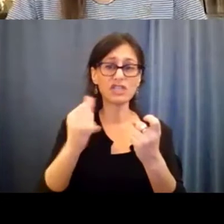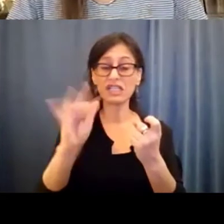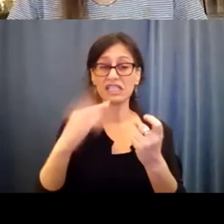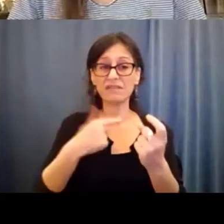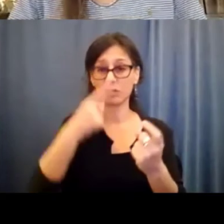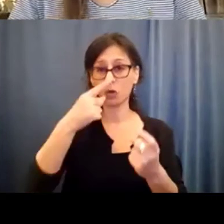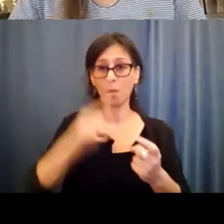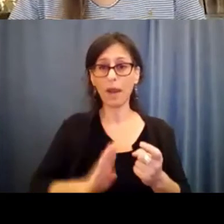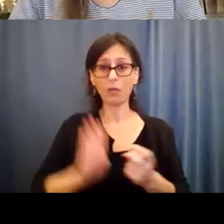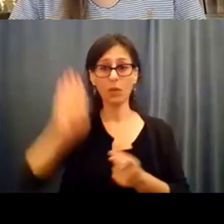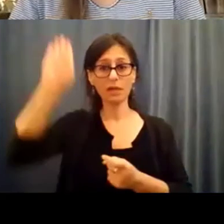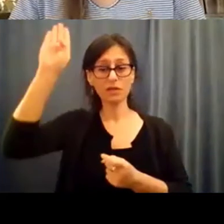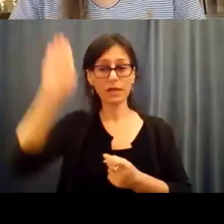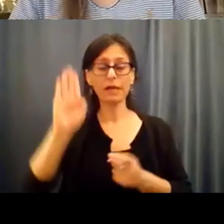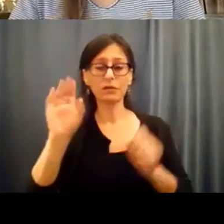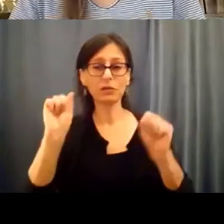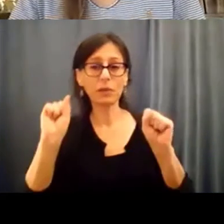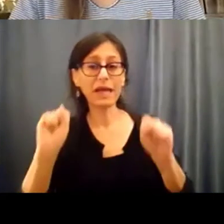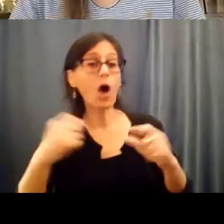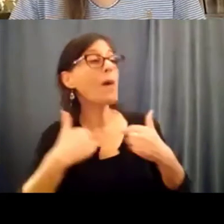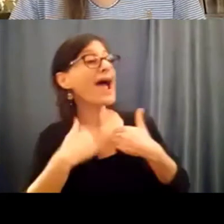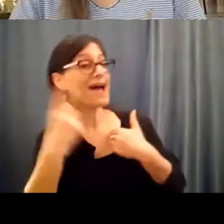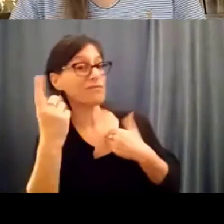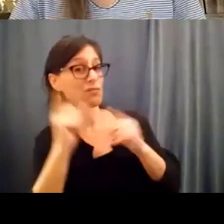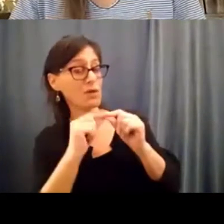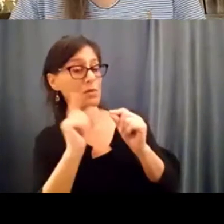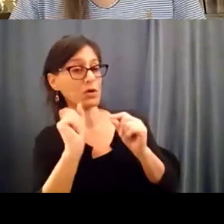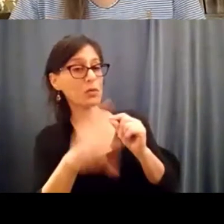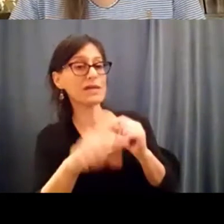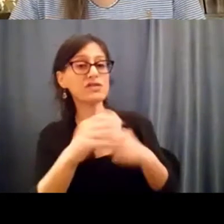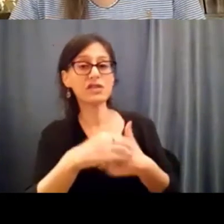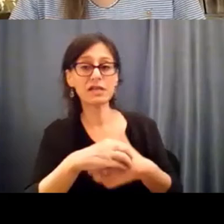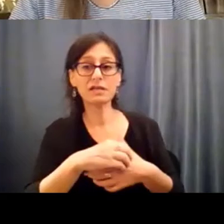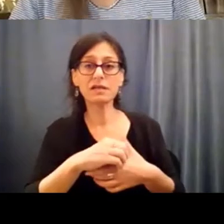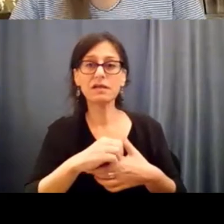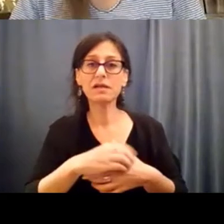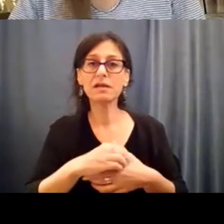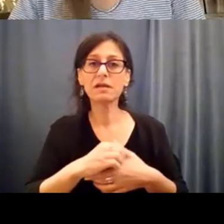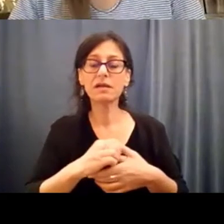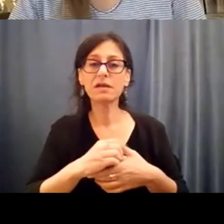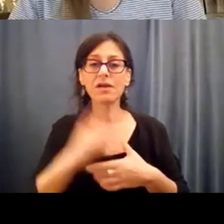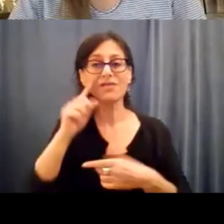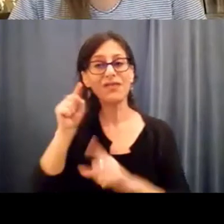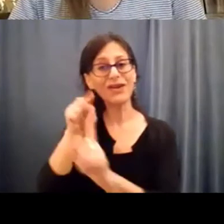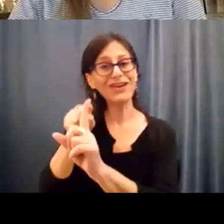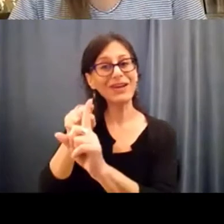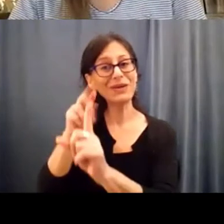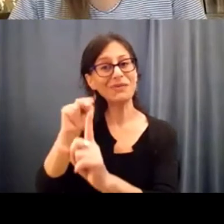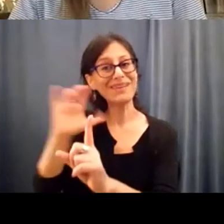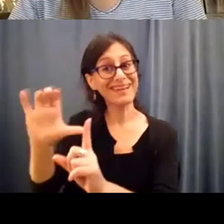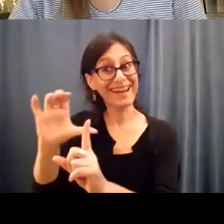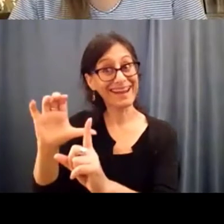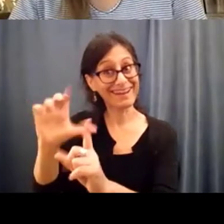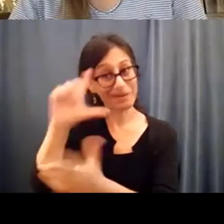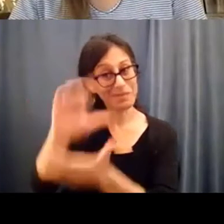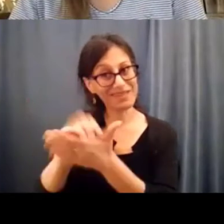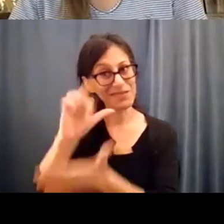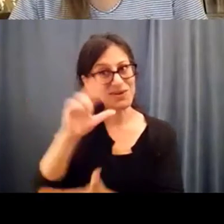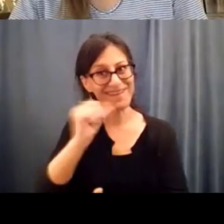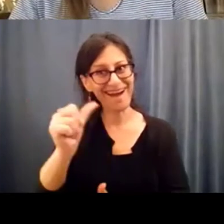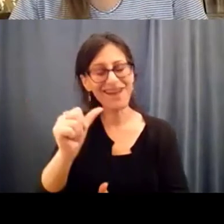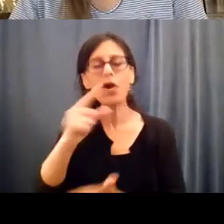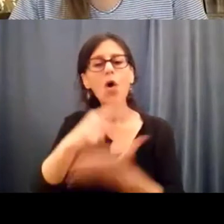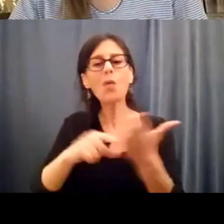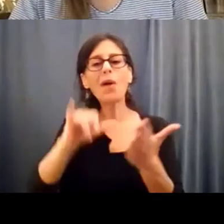can ask. If you can raise your hand so I see. We have one more question, actually, Nick, and that question is actually for you, believe it or not.